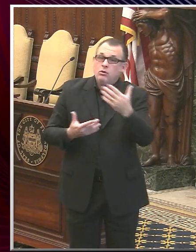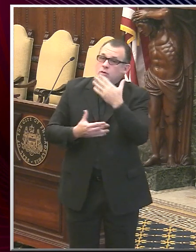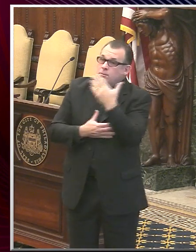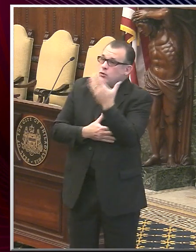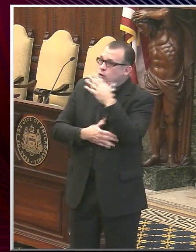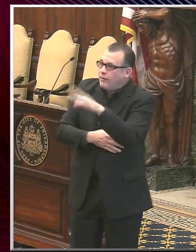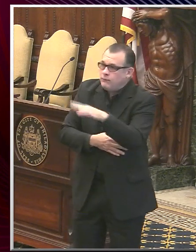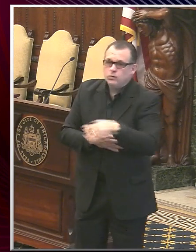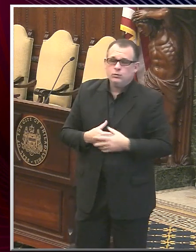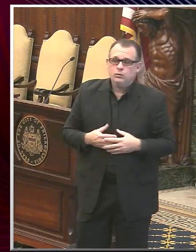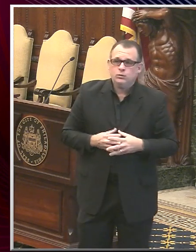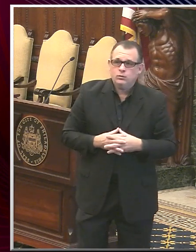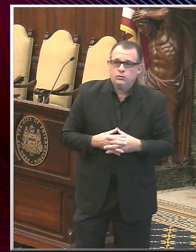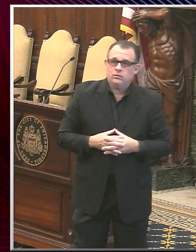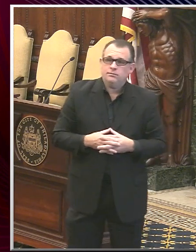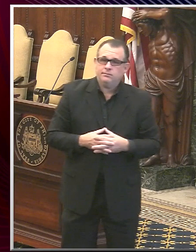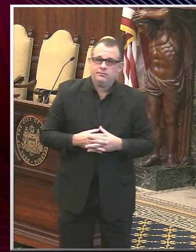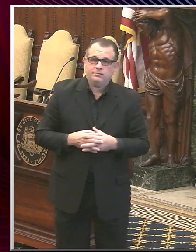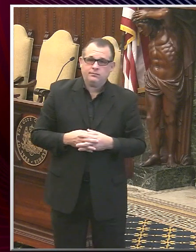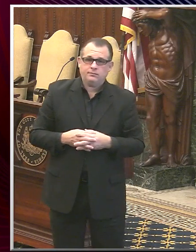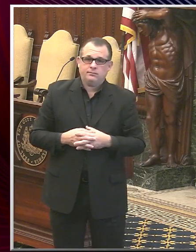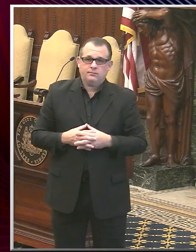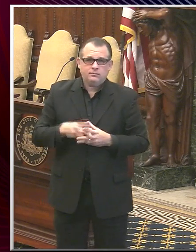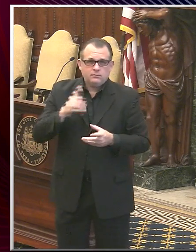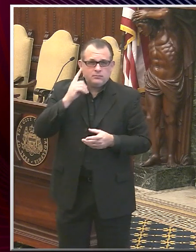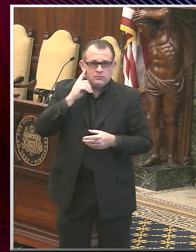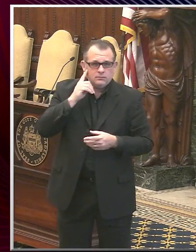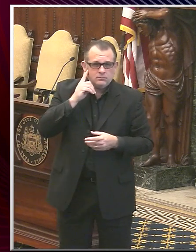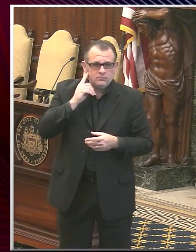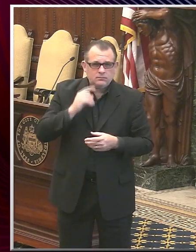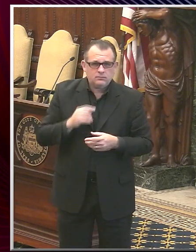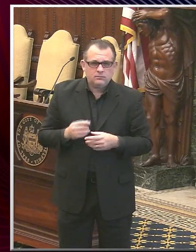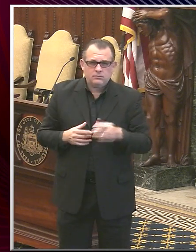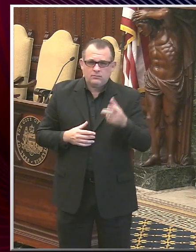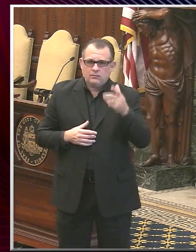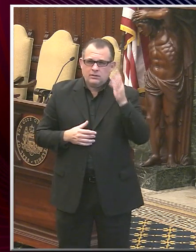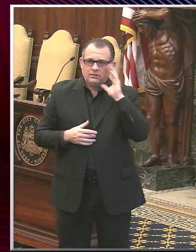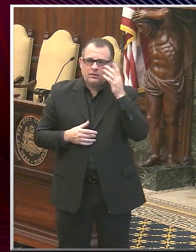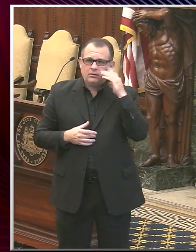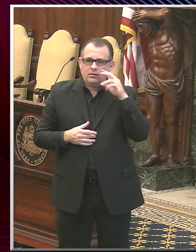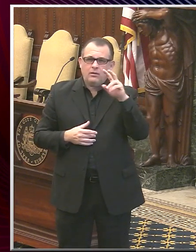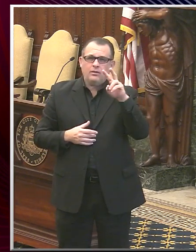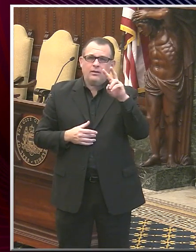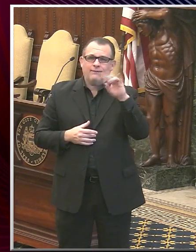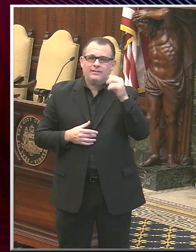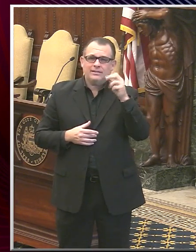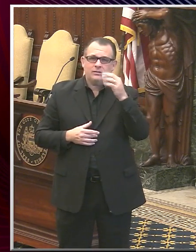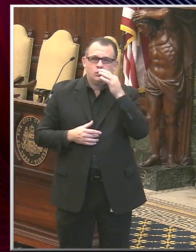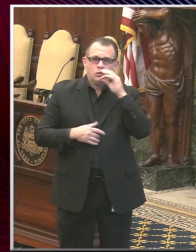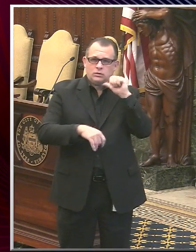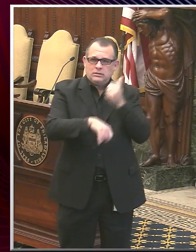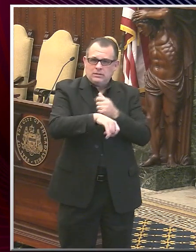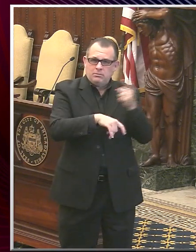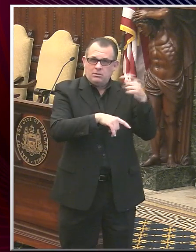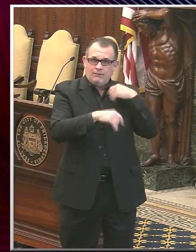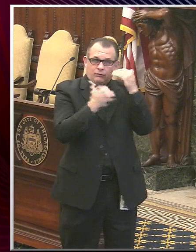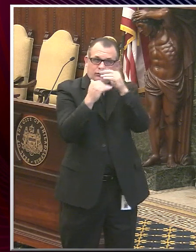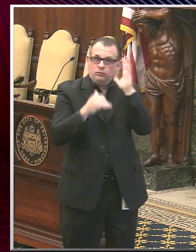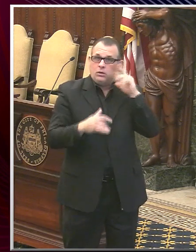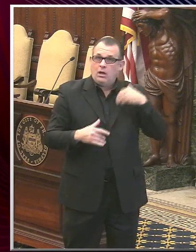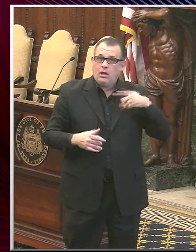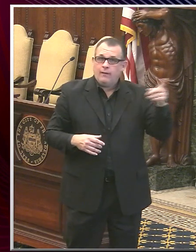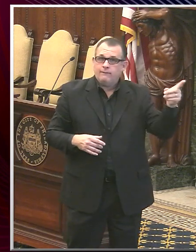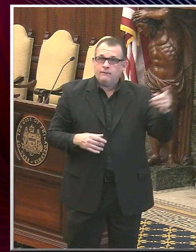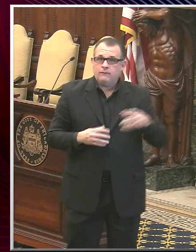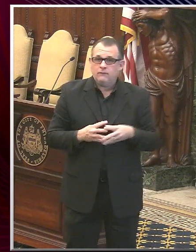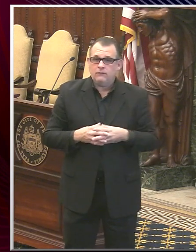afternoon. First question is, with the Christmas Village that is set up, I know that they had their own restrictions, but this kind of comes after that.